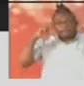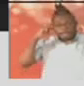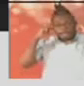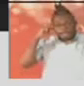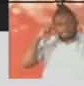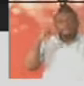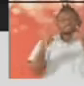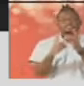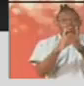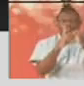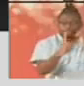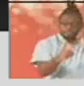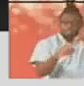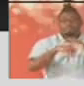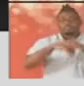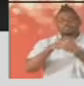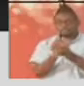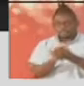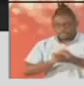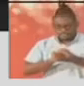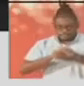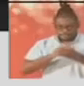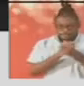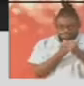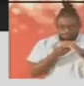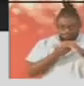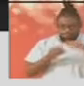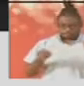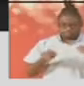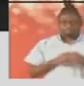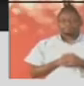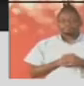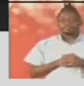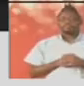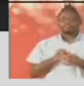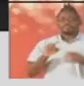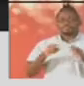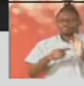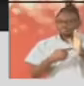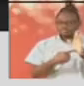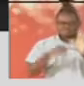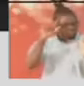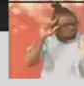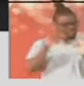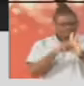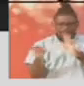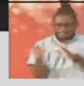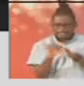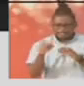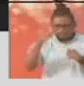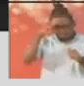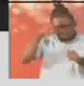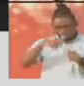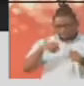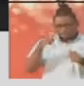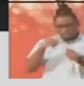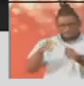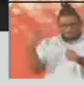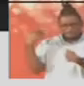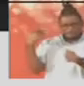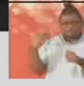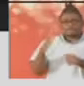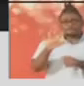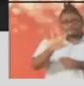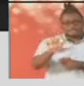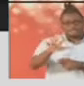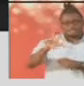Let's move to the next slide. Demographically, the information remains largely the same, about 53% male, and